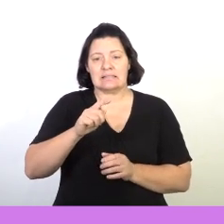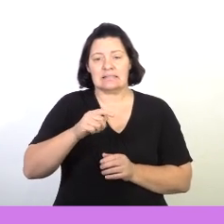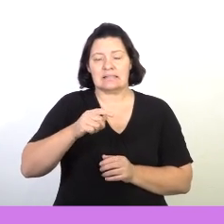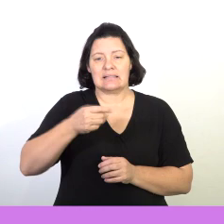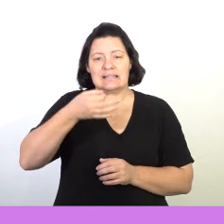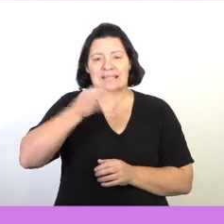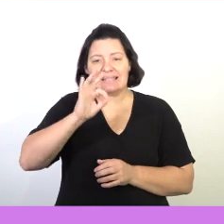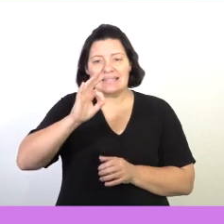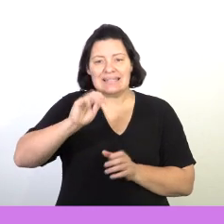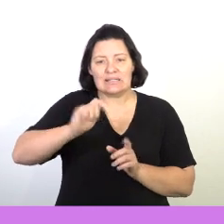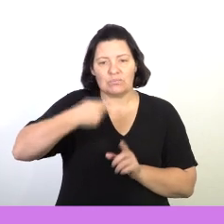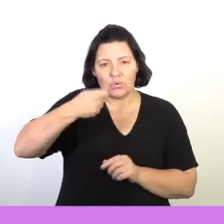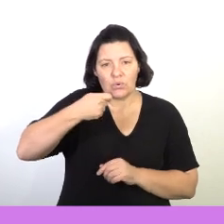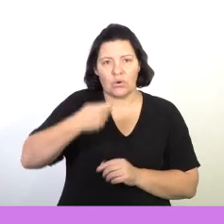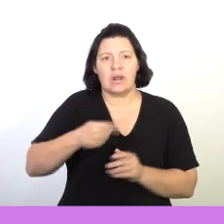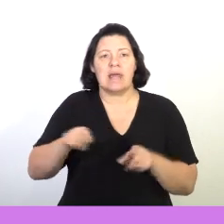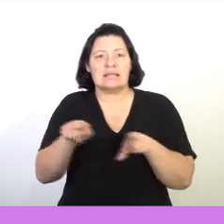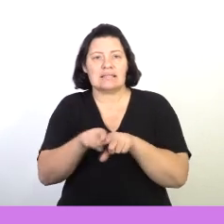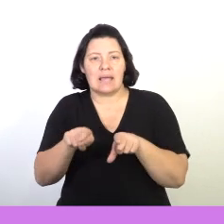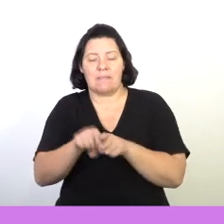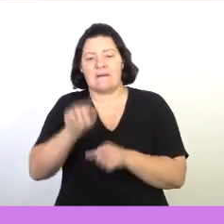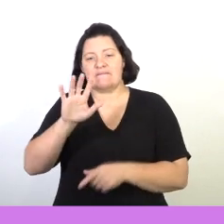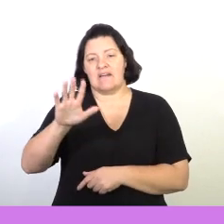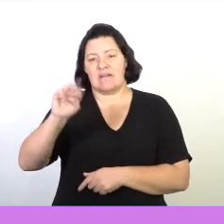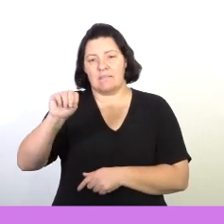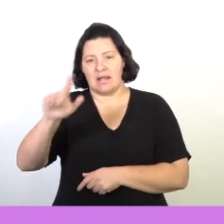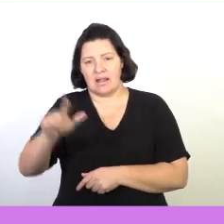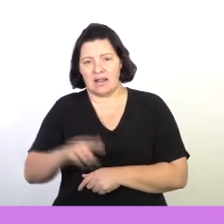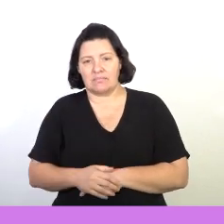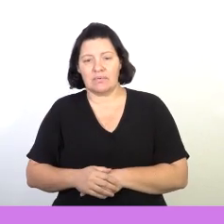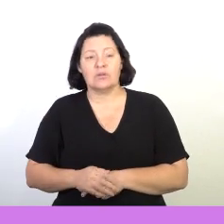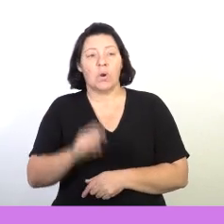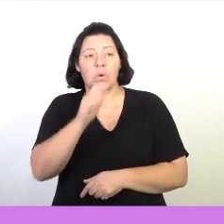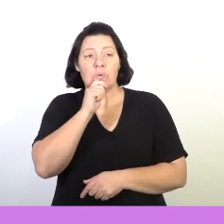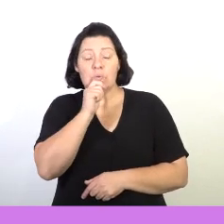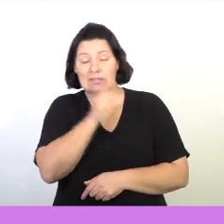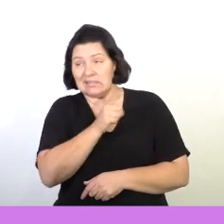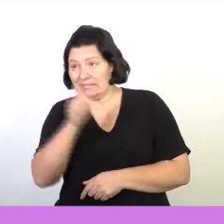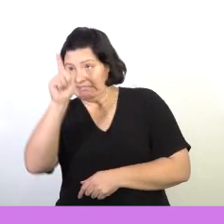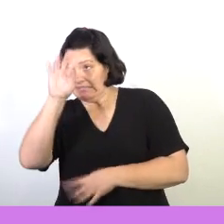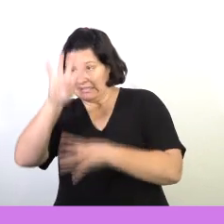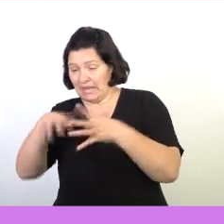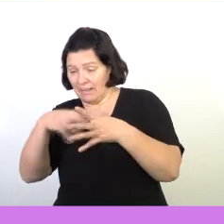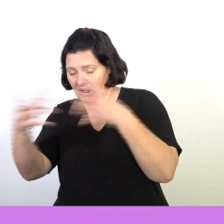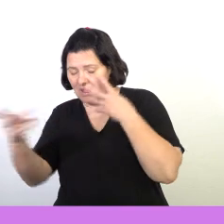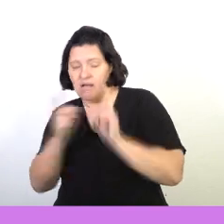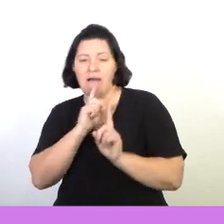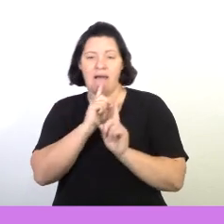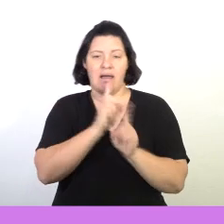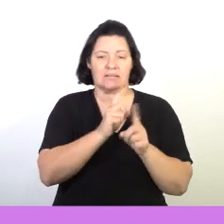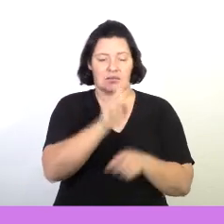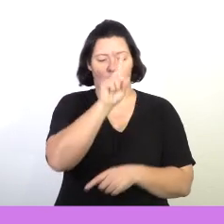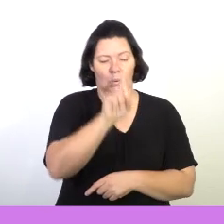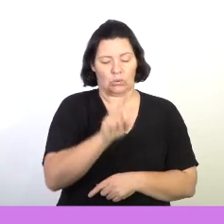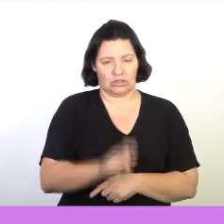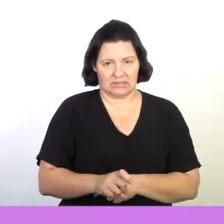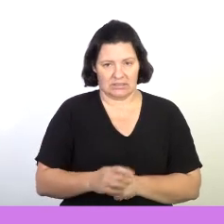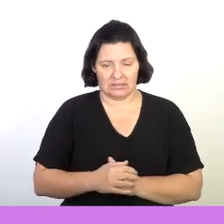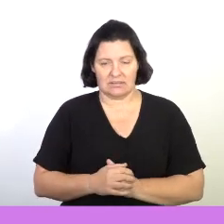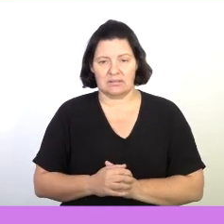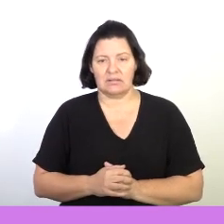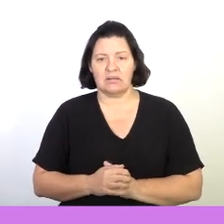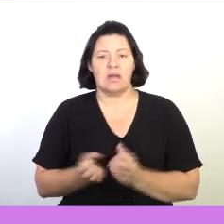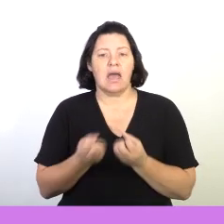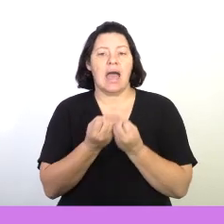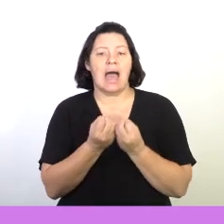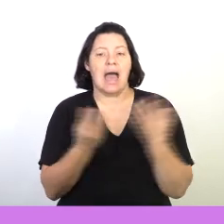is equivalent to 5 milliliter. Use the baking conversion table to answer the following